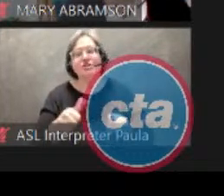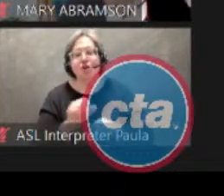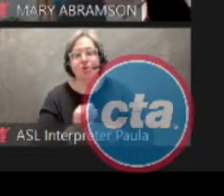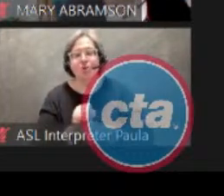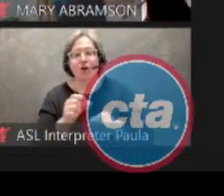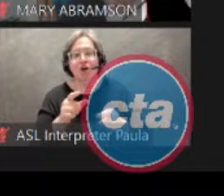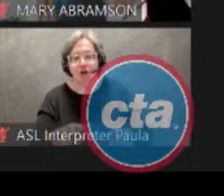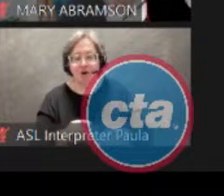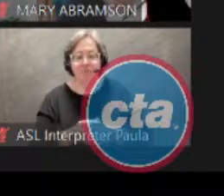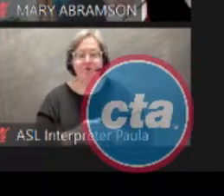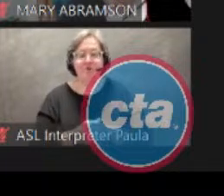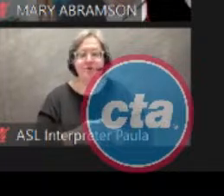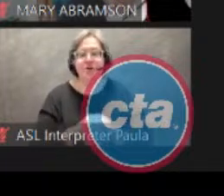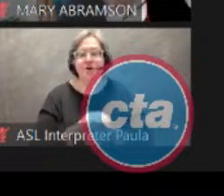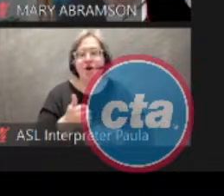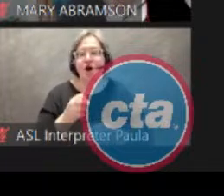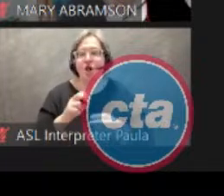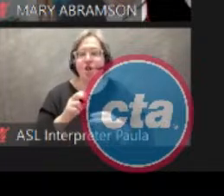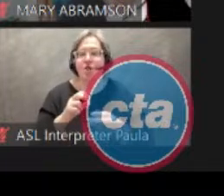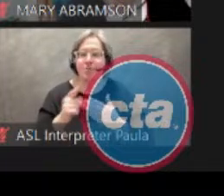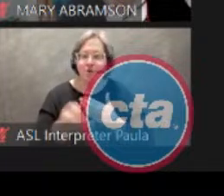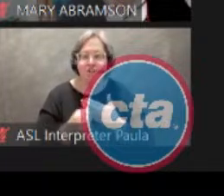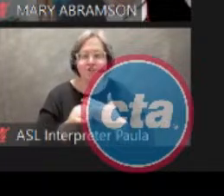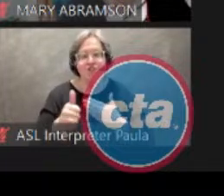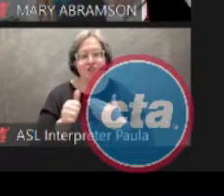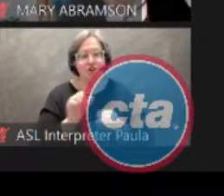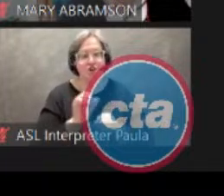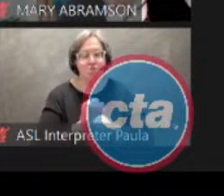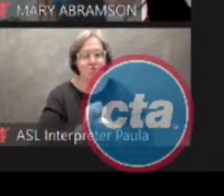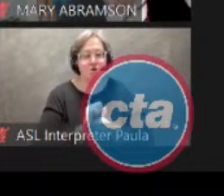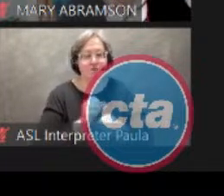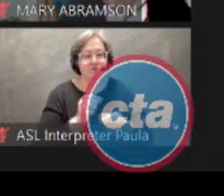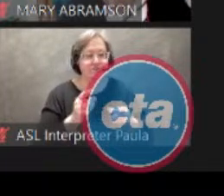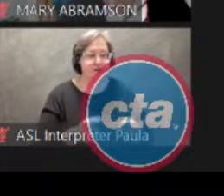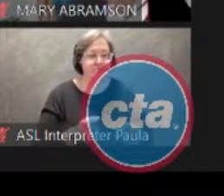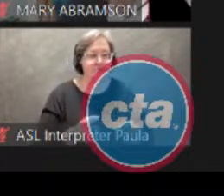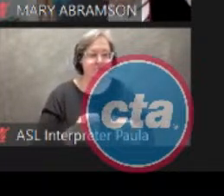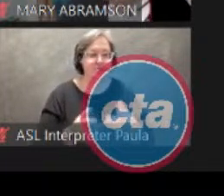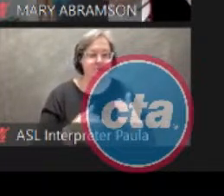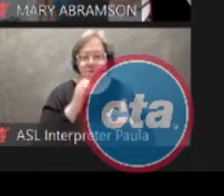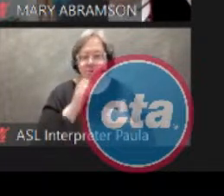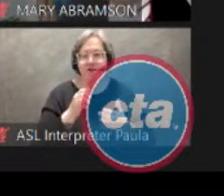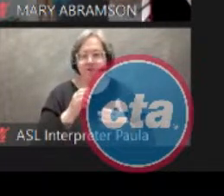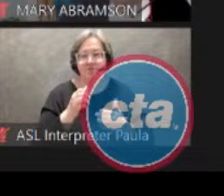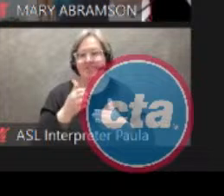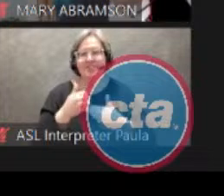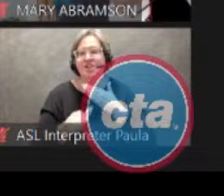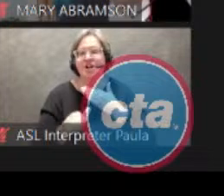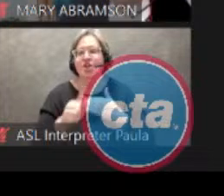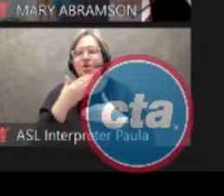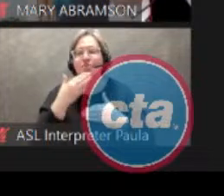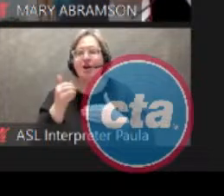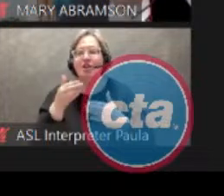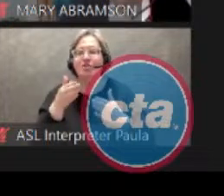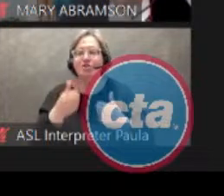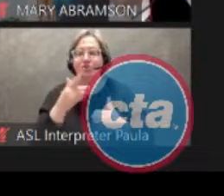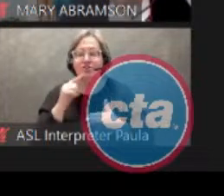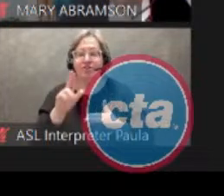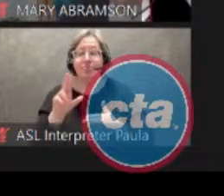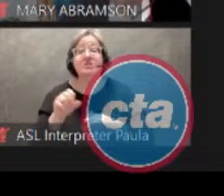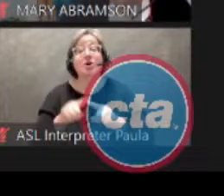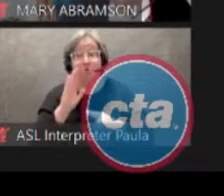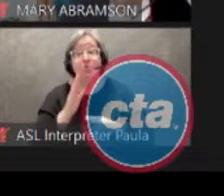other projects, other work that is underway that may not fall directly under Better Streets for Buses, but does improve bus